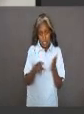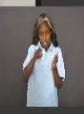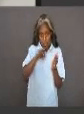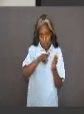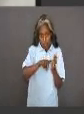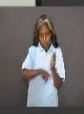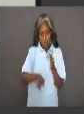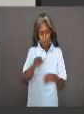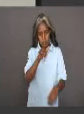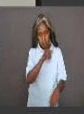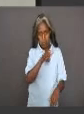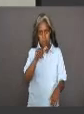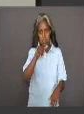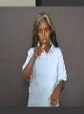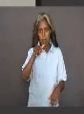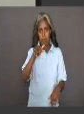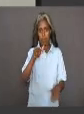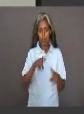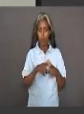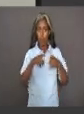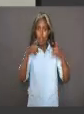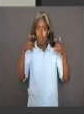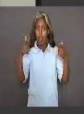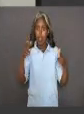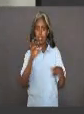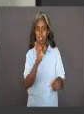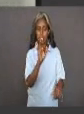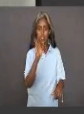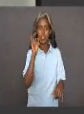values are the same for the large